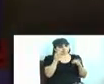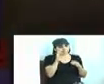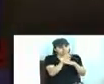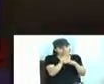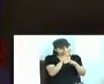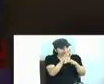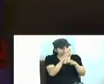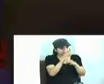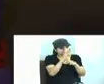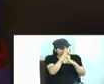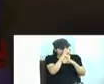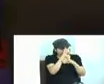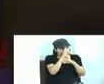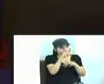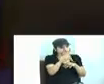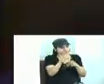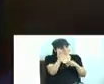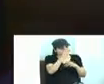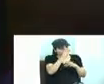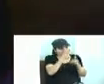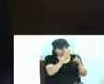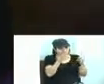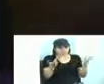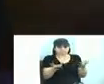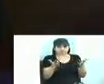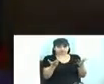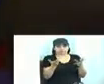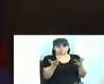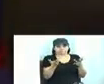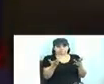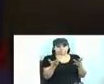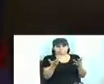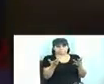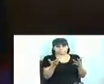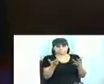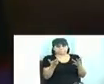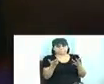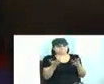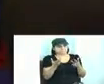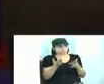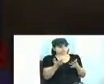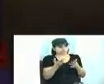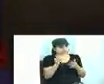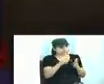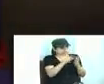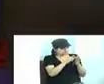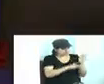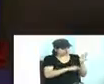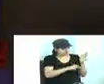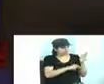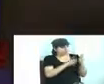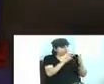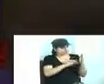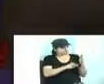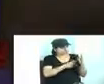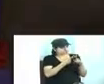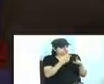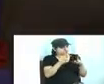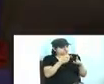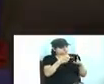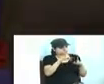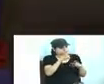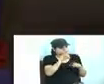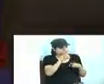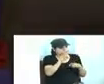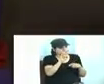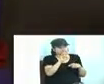And this is the wisdom for me of that small little fragment of a scripture that we read that comes out of Proverbs. I love the King James Version of